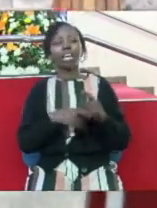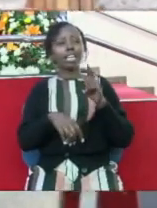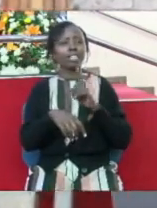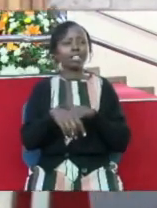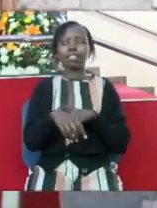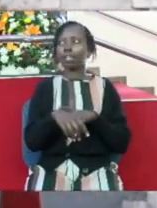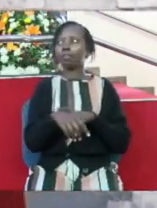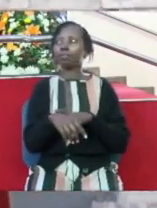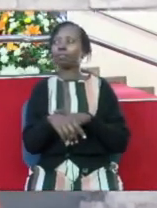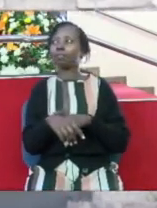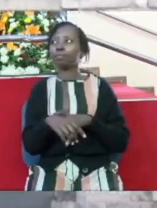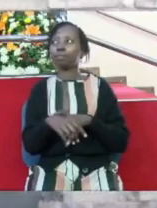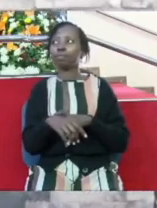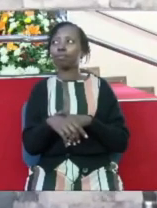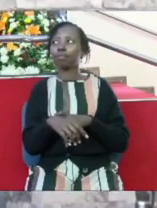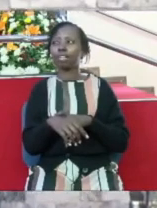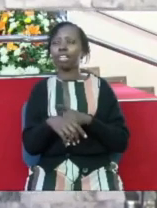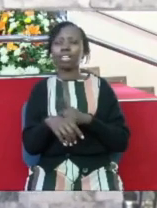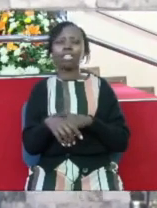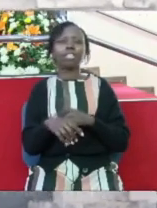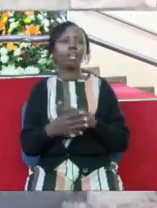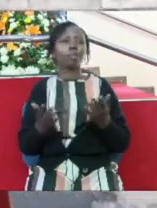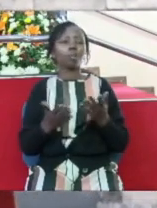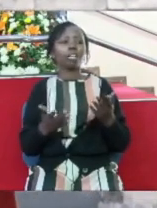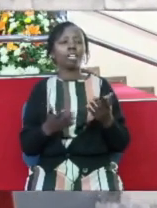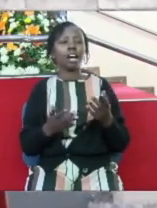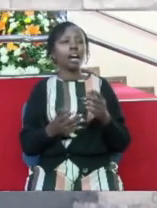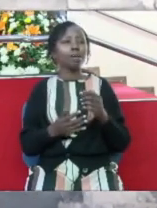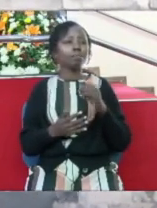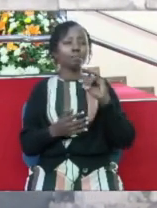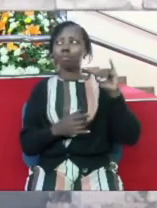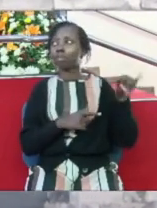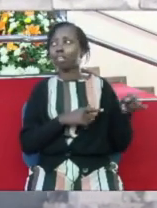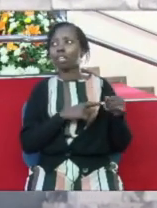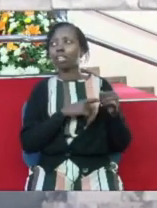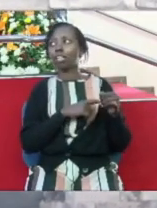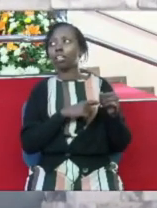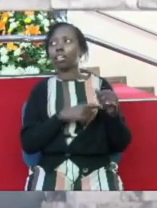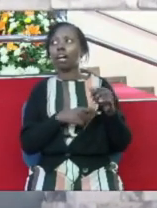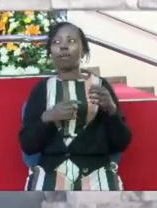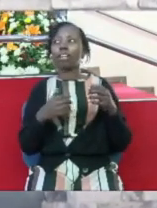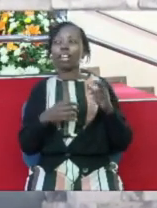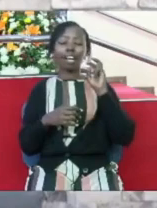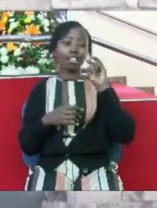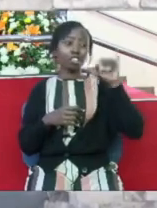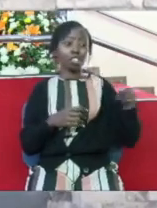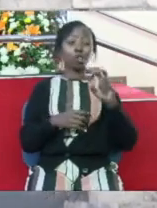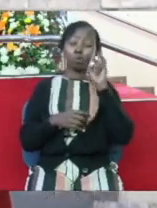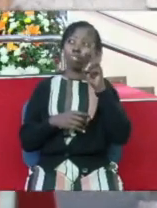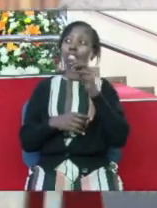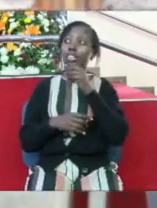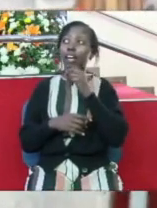Na wakati ulipofika. When this man. Kwa in the form of God. Alipotokea kama Mungu. Wanted to